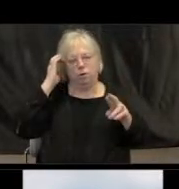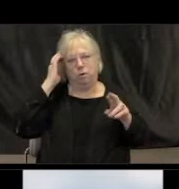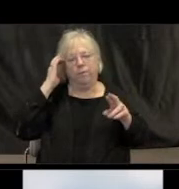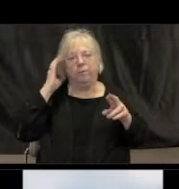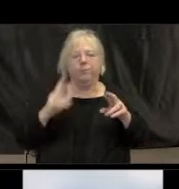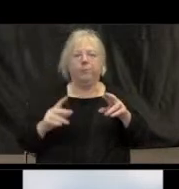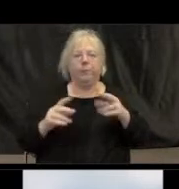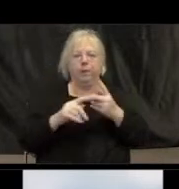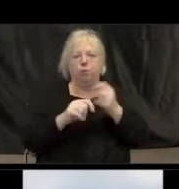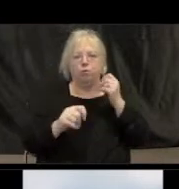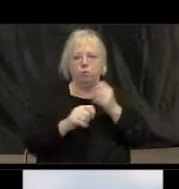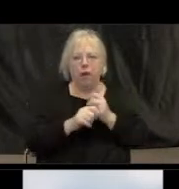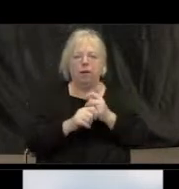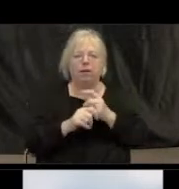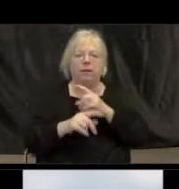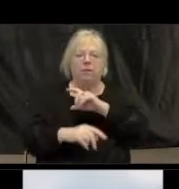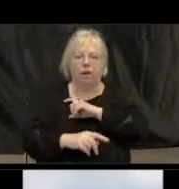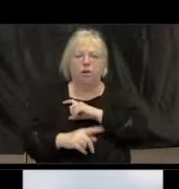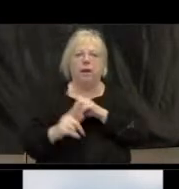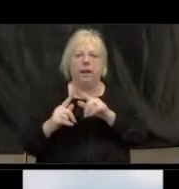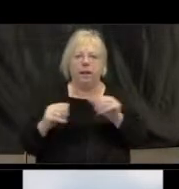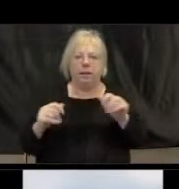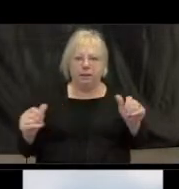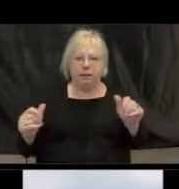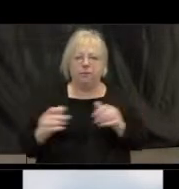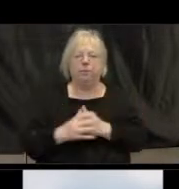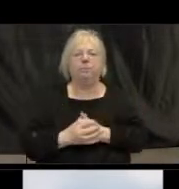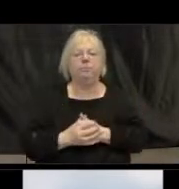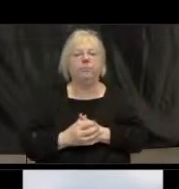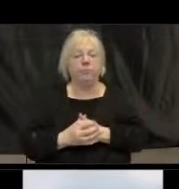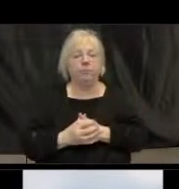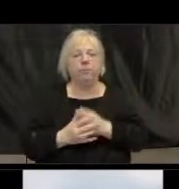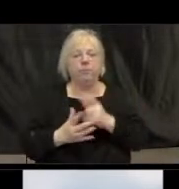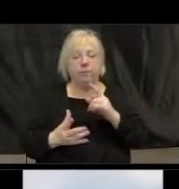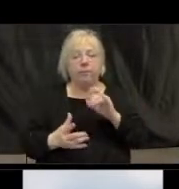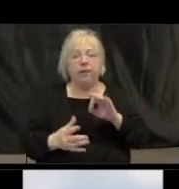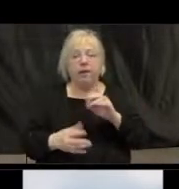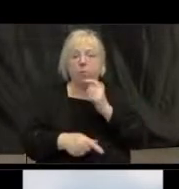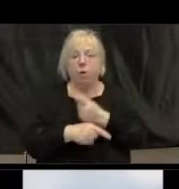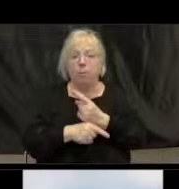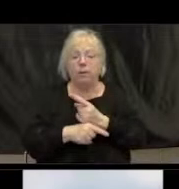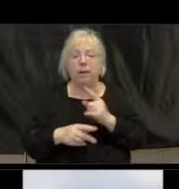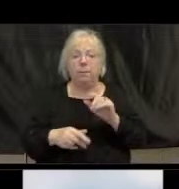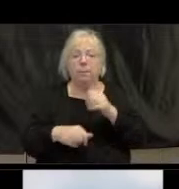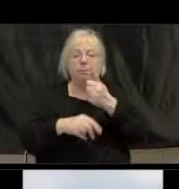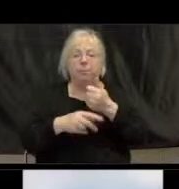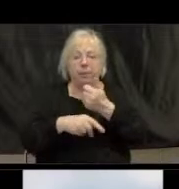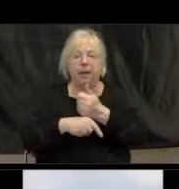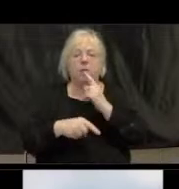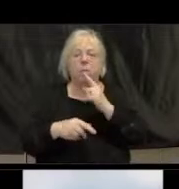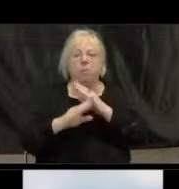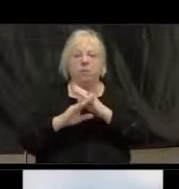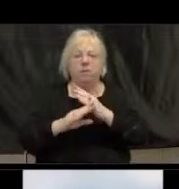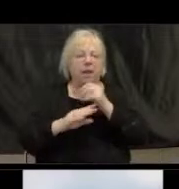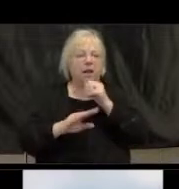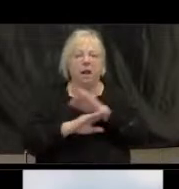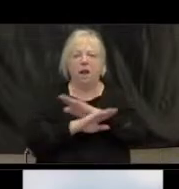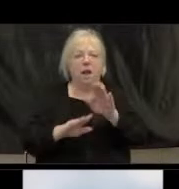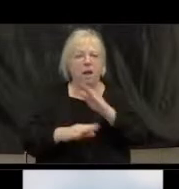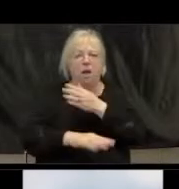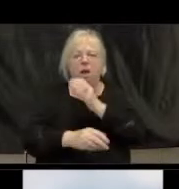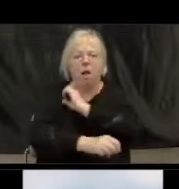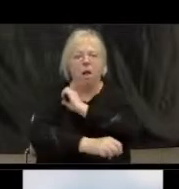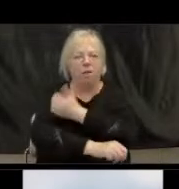maintenance personnel, security, etc. If properly placed, it would prevent unauthorized access to the pond